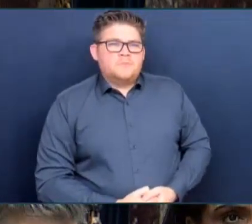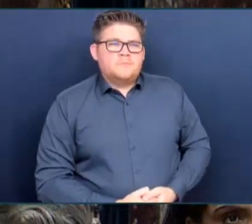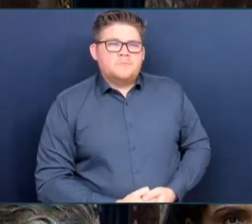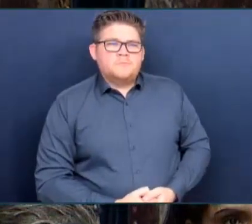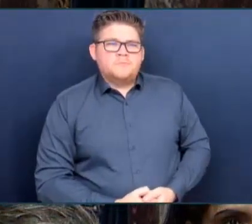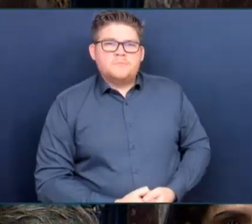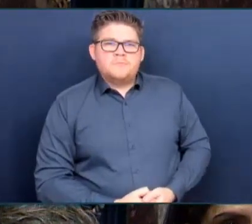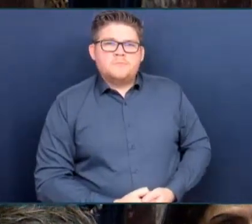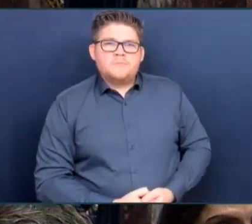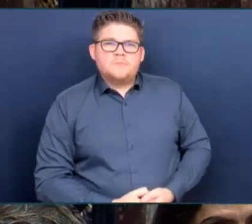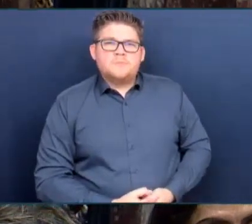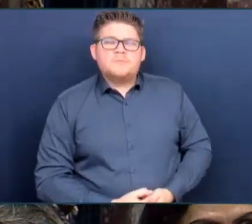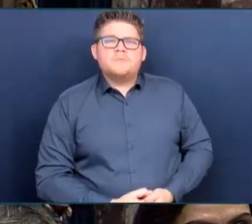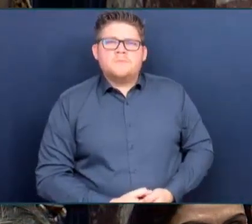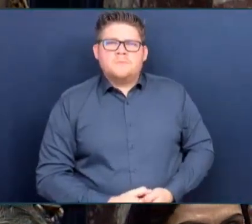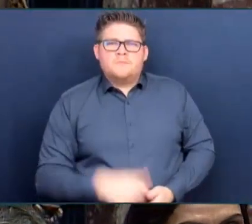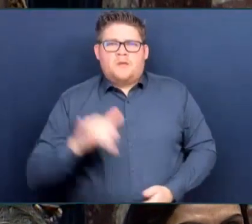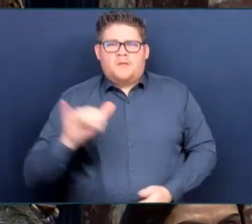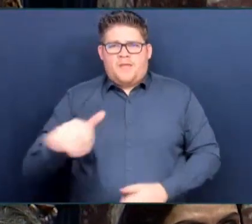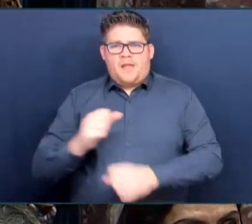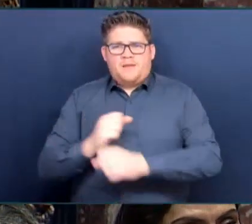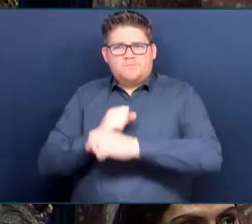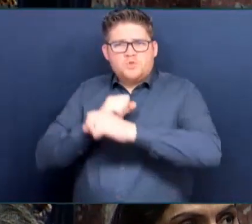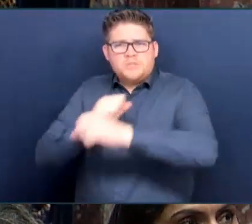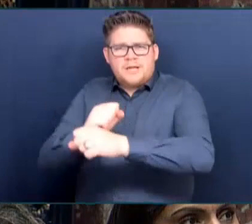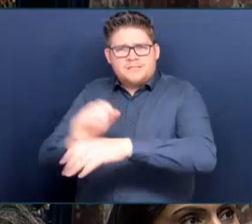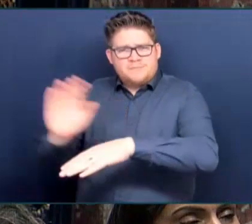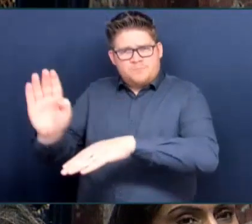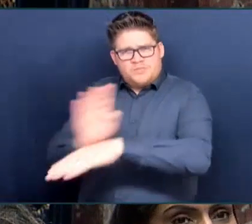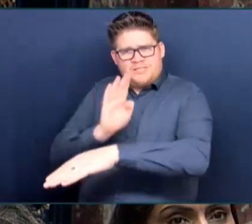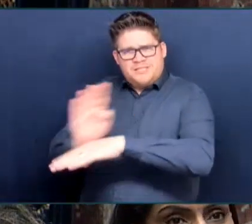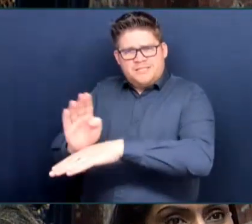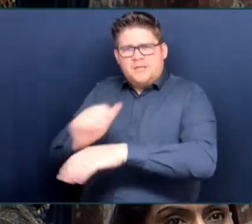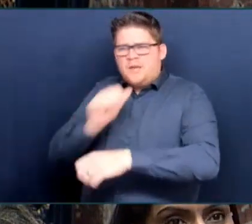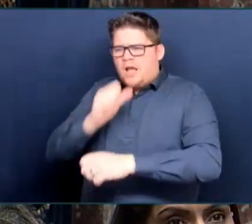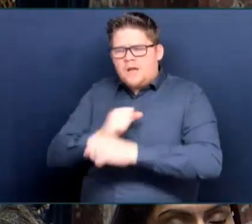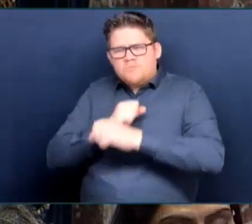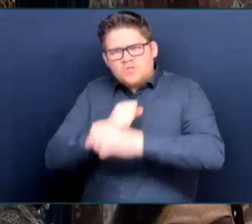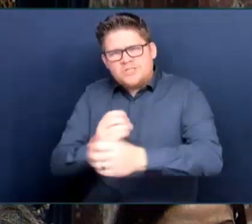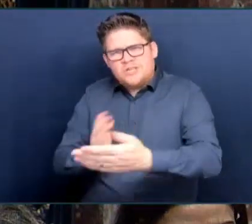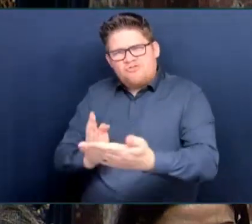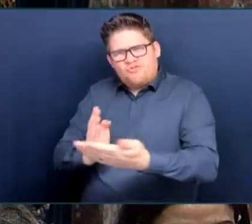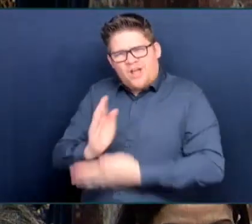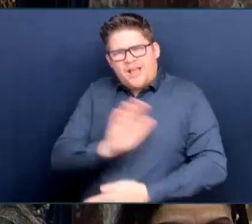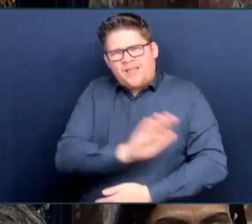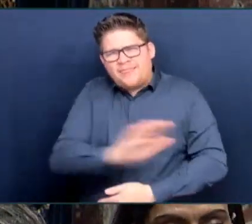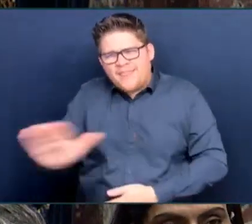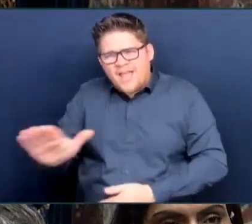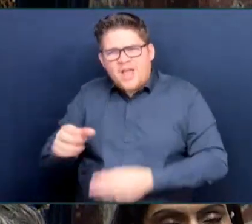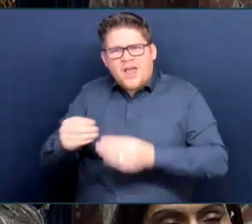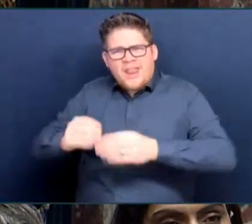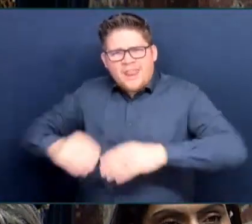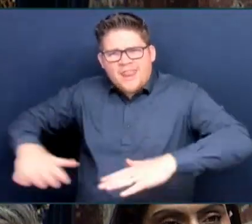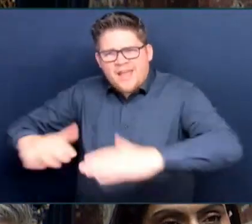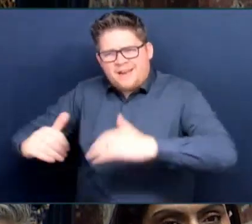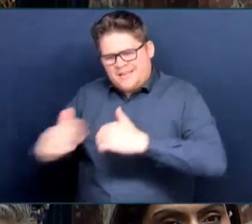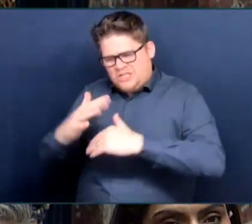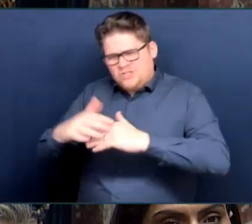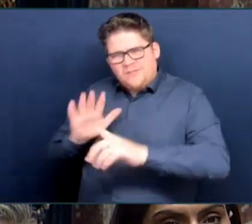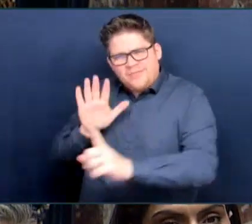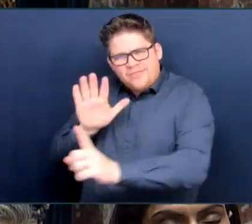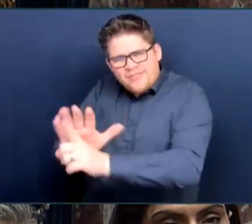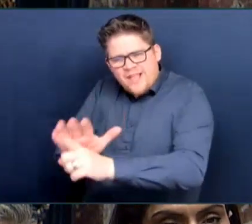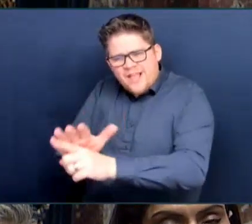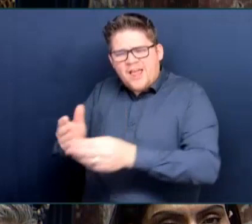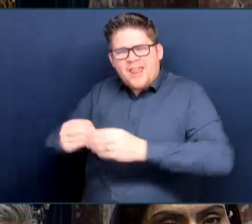that have existed and belong to the lands that these resource projects are being undertaken on. The Community Industry Response Group,